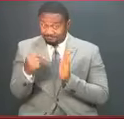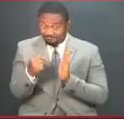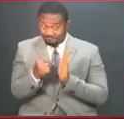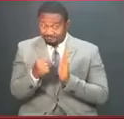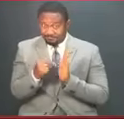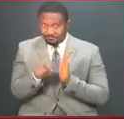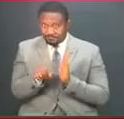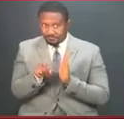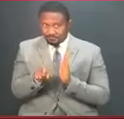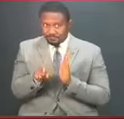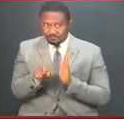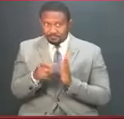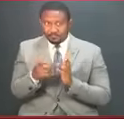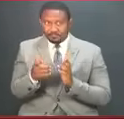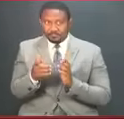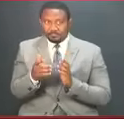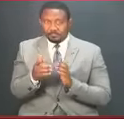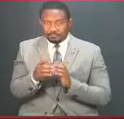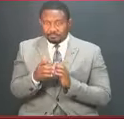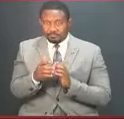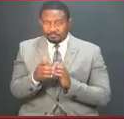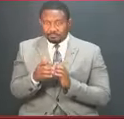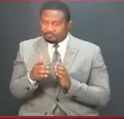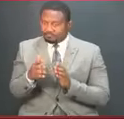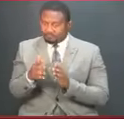the majority leader be heard.